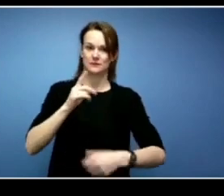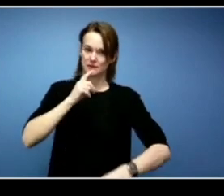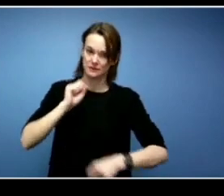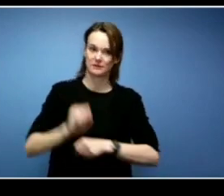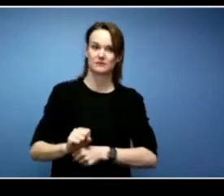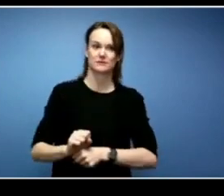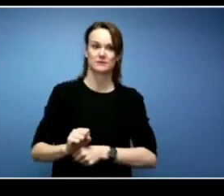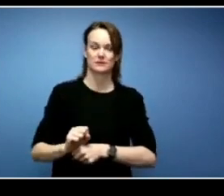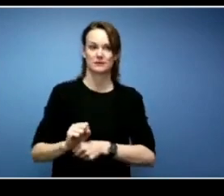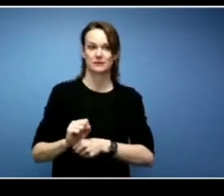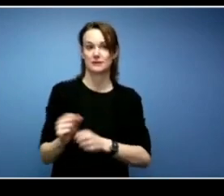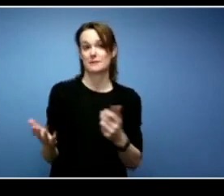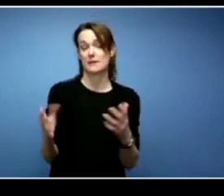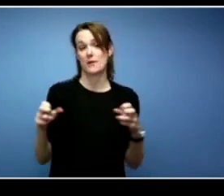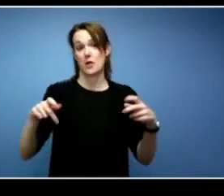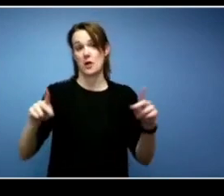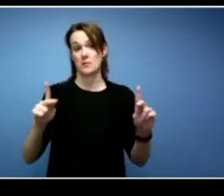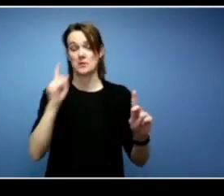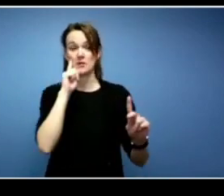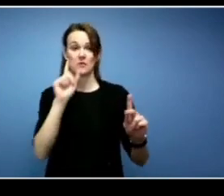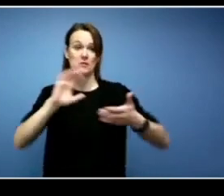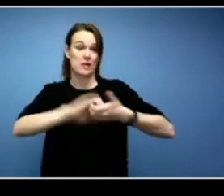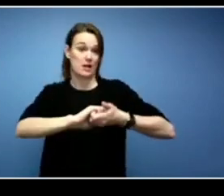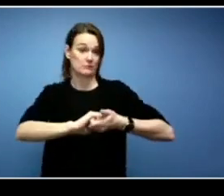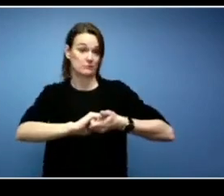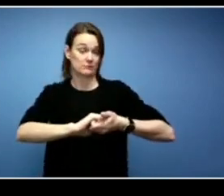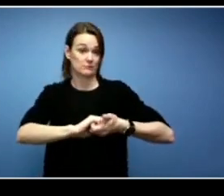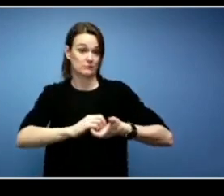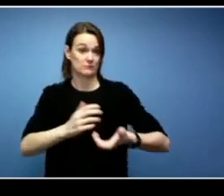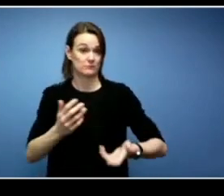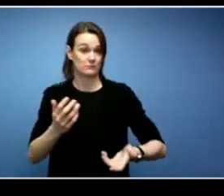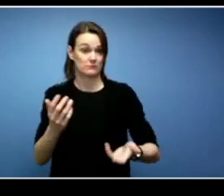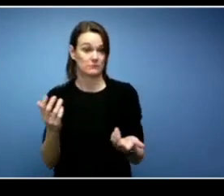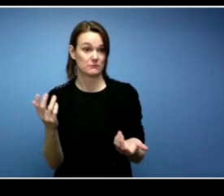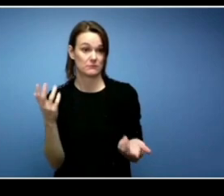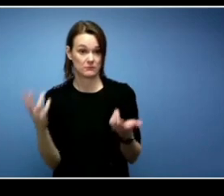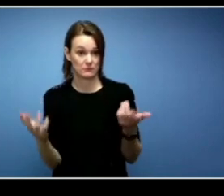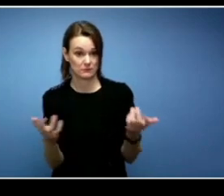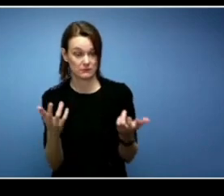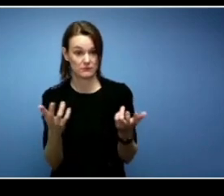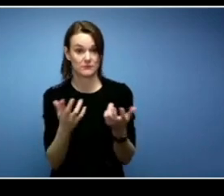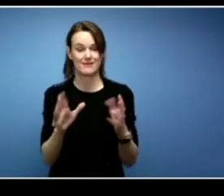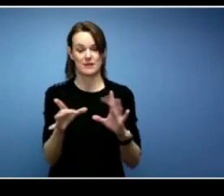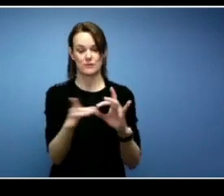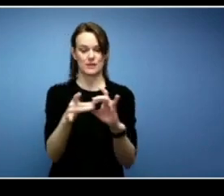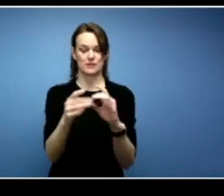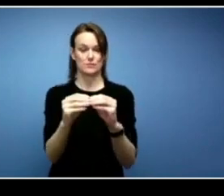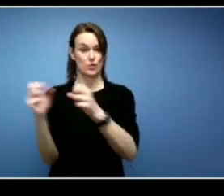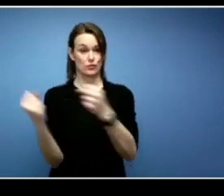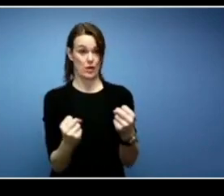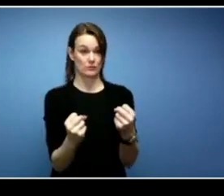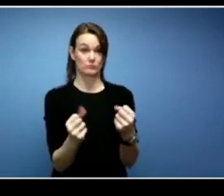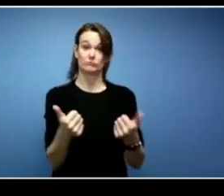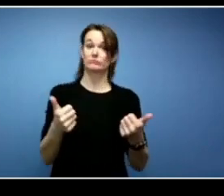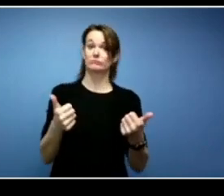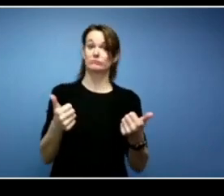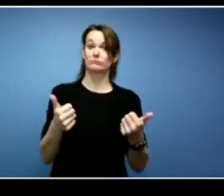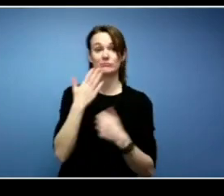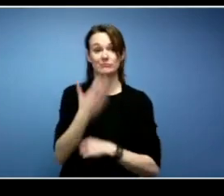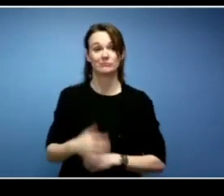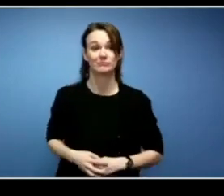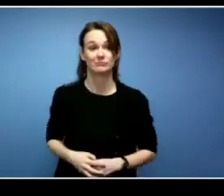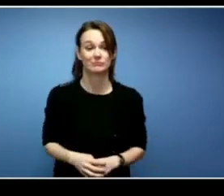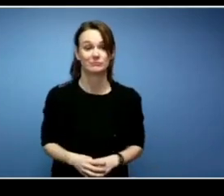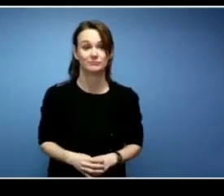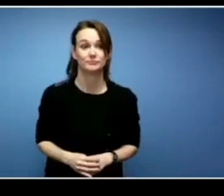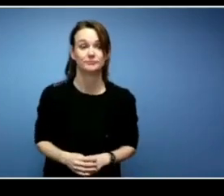your business, there could be an opportunity for to maybe connect with them and to strengthen that relationship. Very